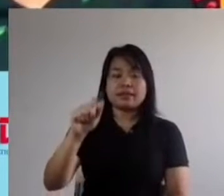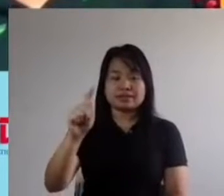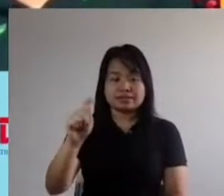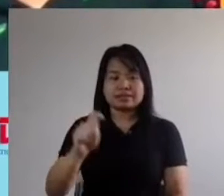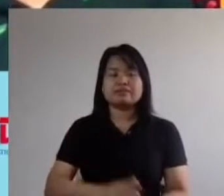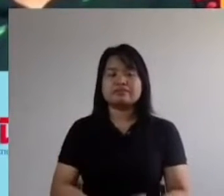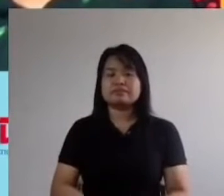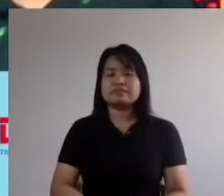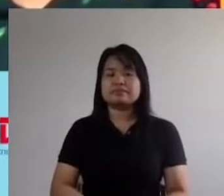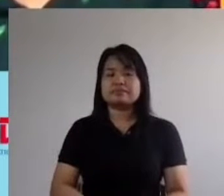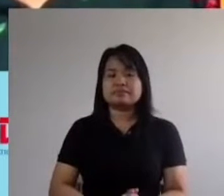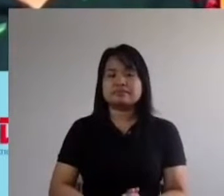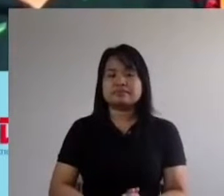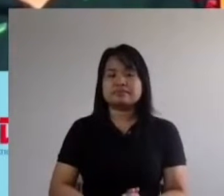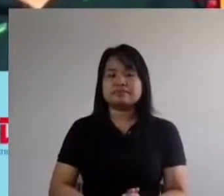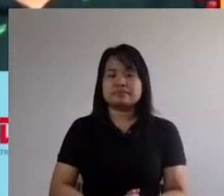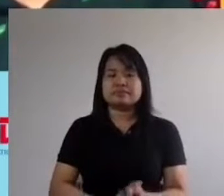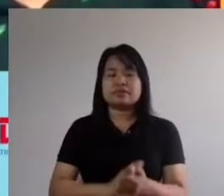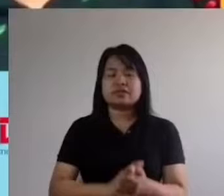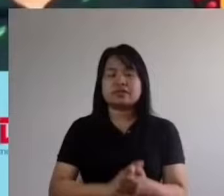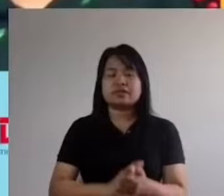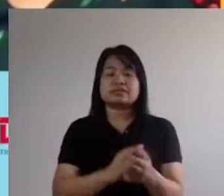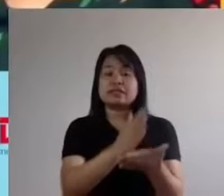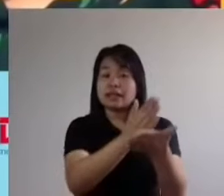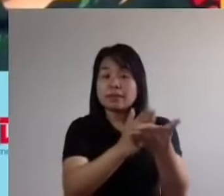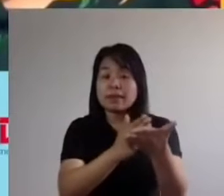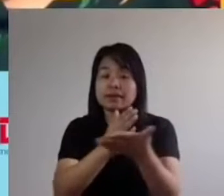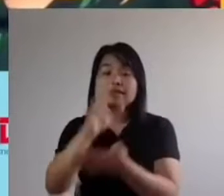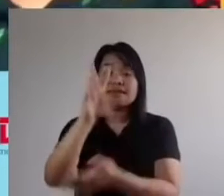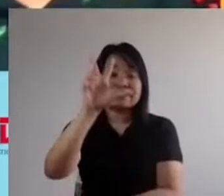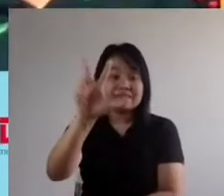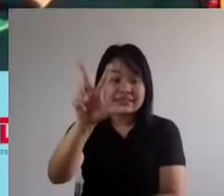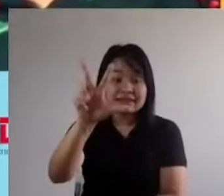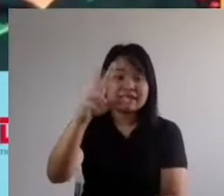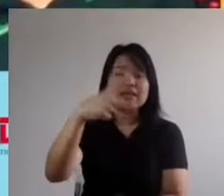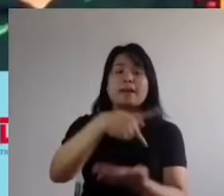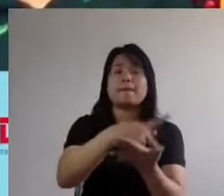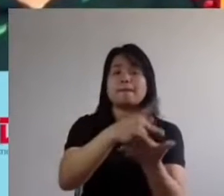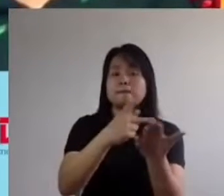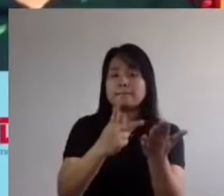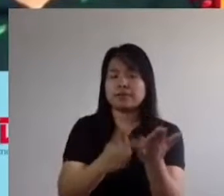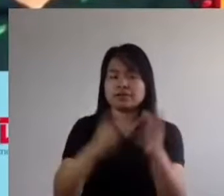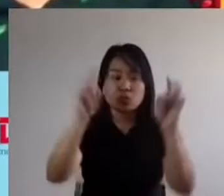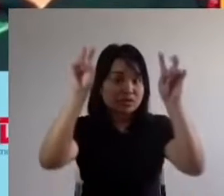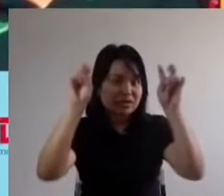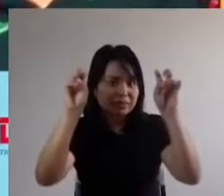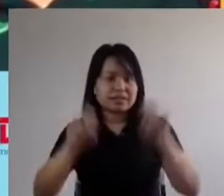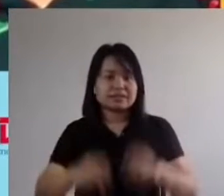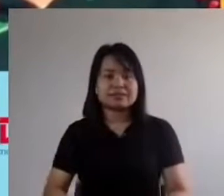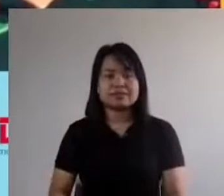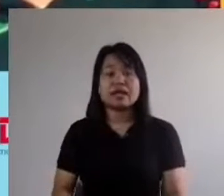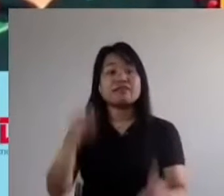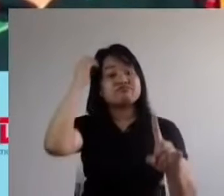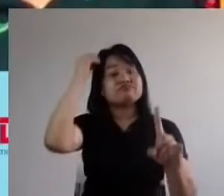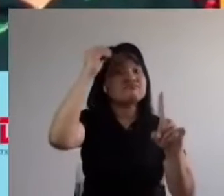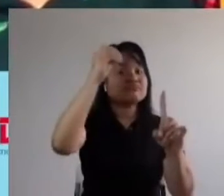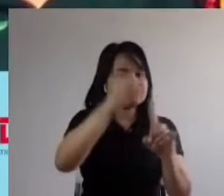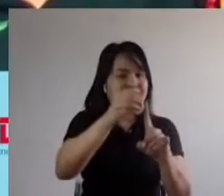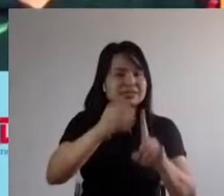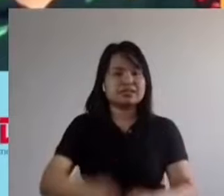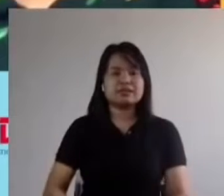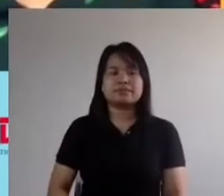be divided into 3 topics and objectives. So the first